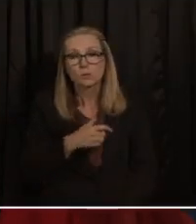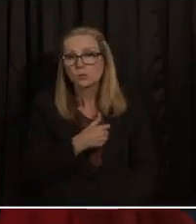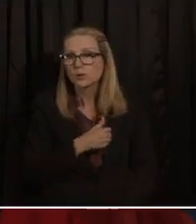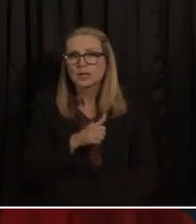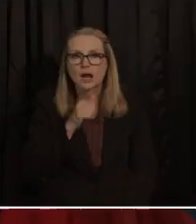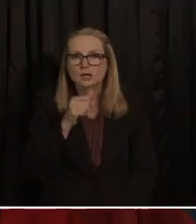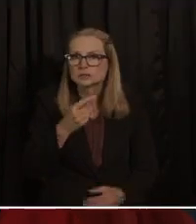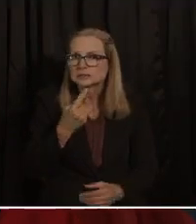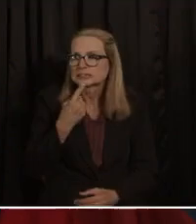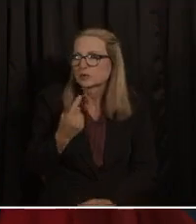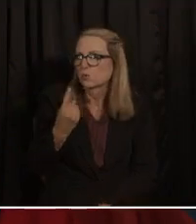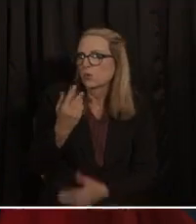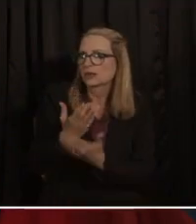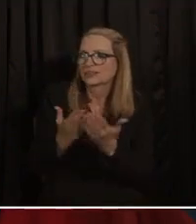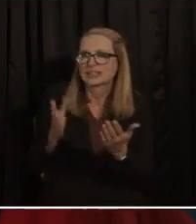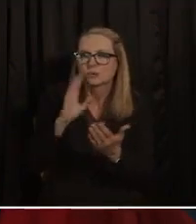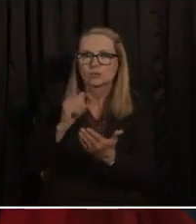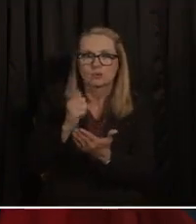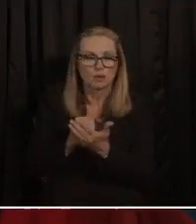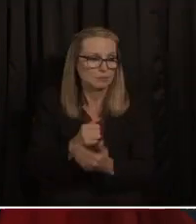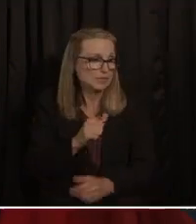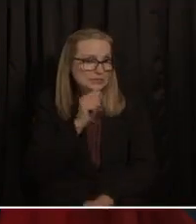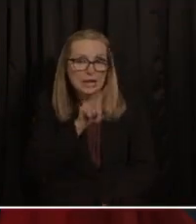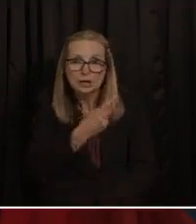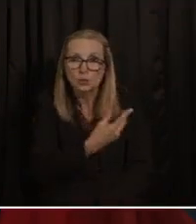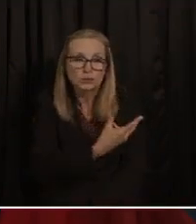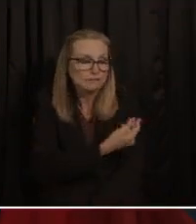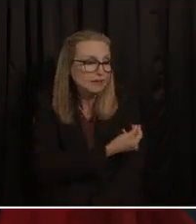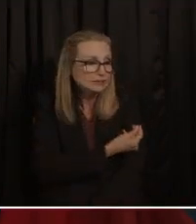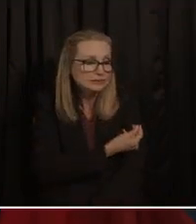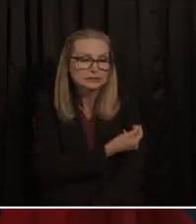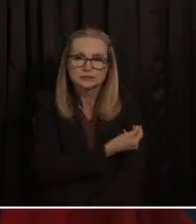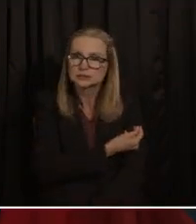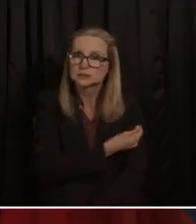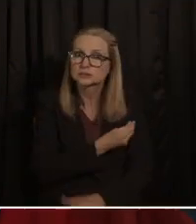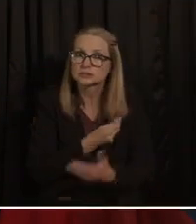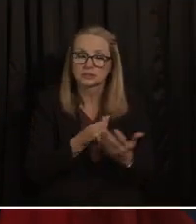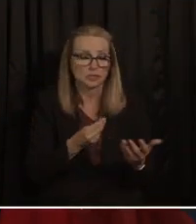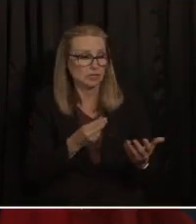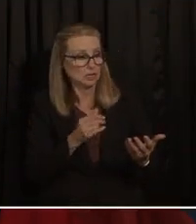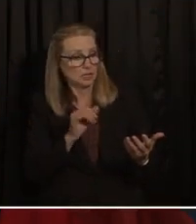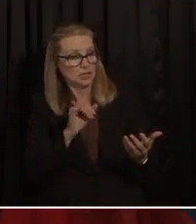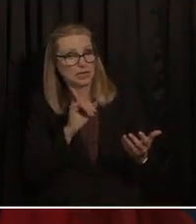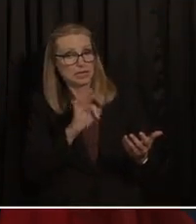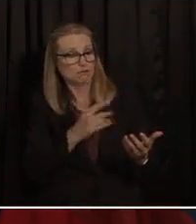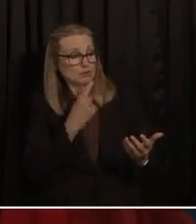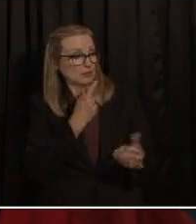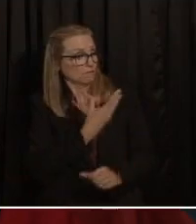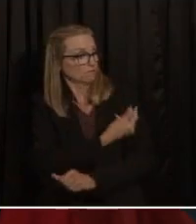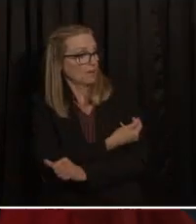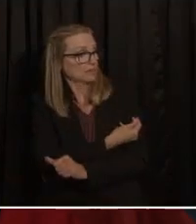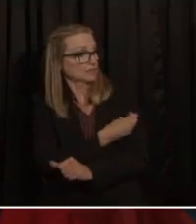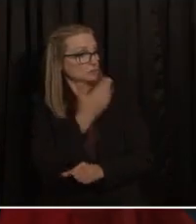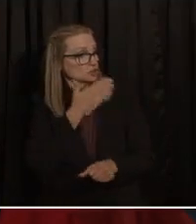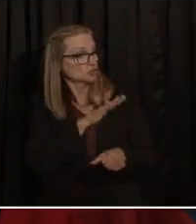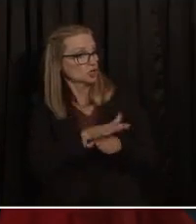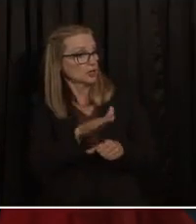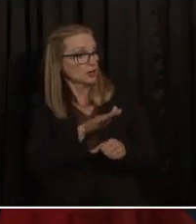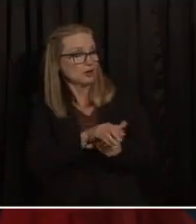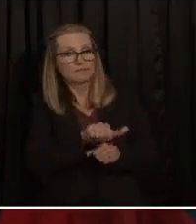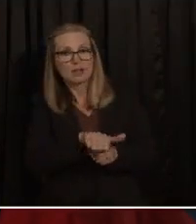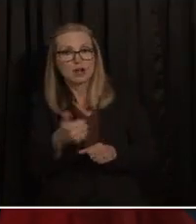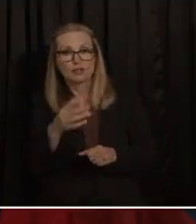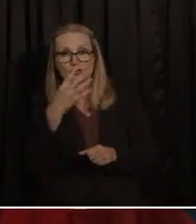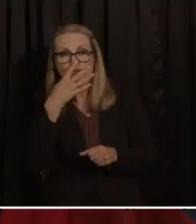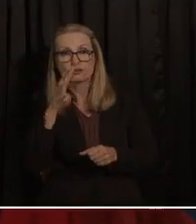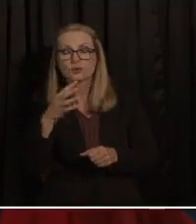silver bullet. The vaccine is the single biggest bullet in our arsenal. But if we just said vaccine and nothing else, we would have a lot more